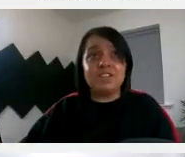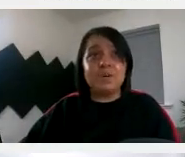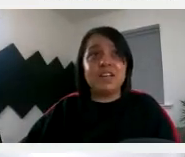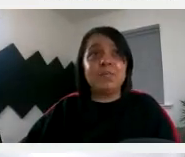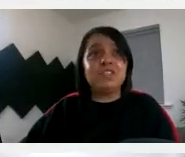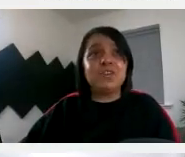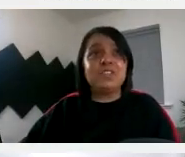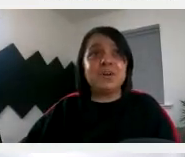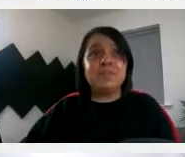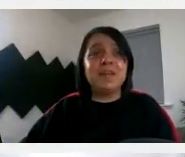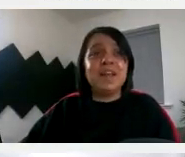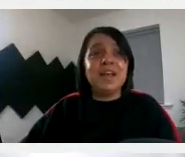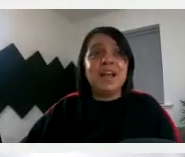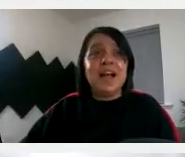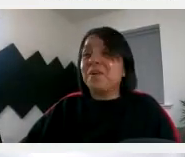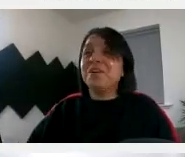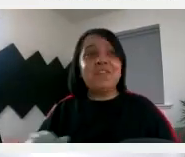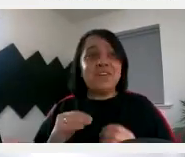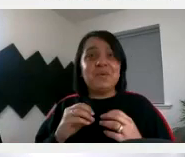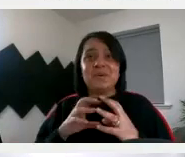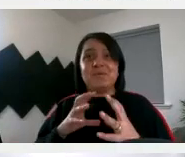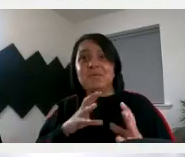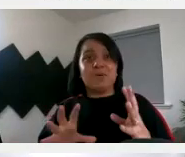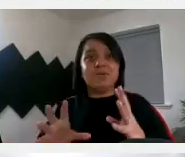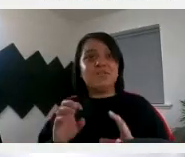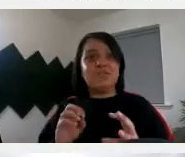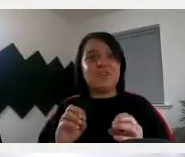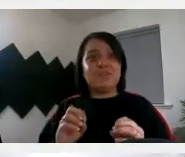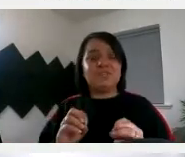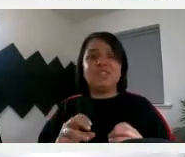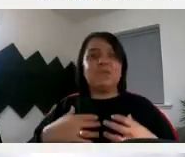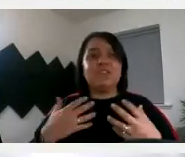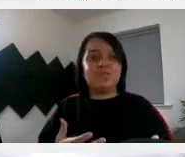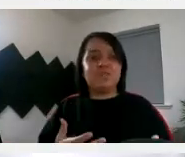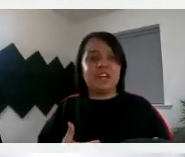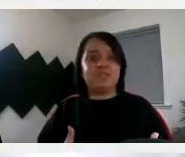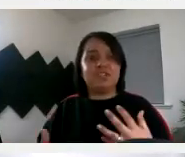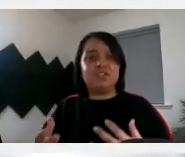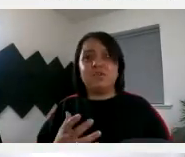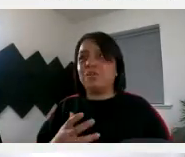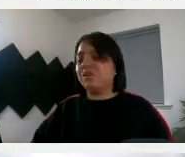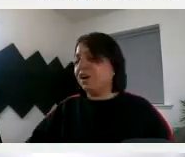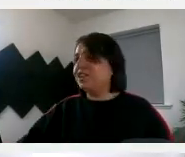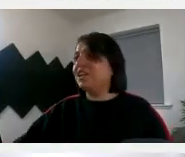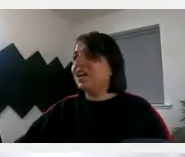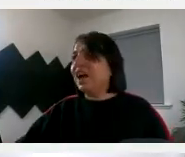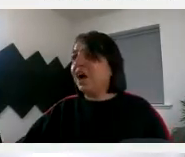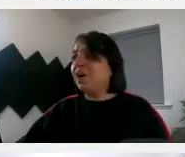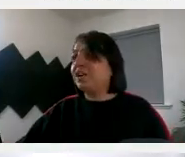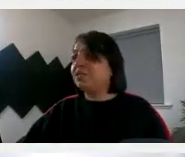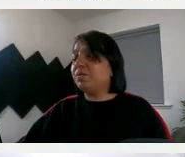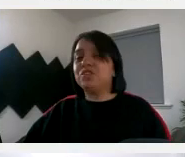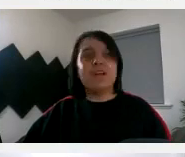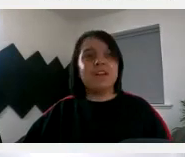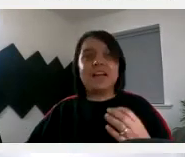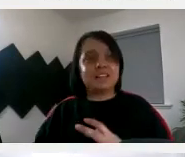in doing it. I'm going to show you some. I couldn't find no proper YouTube videos for this. I wanted to do it myself to show you guys how you can